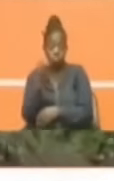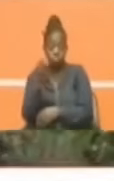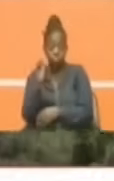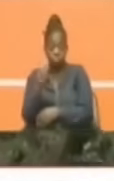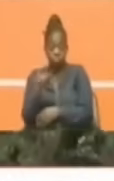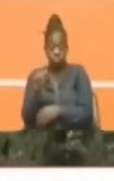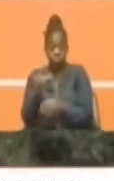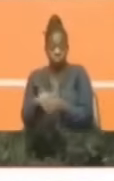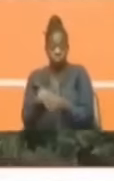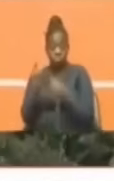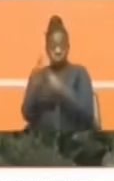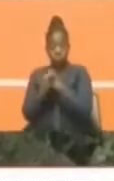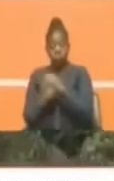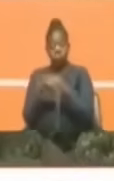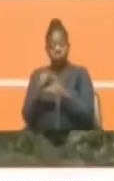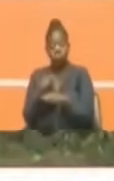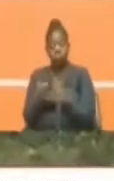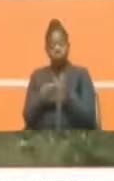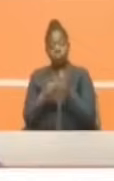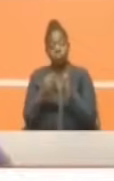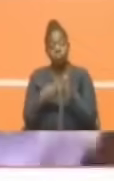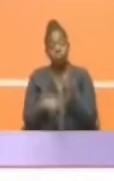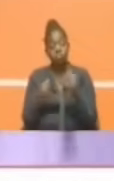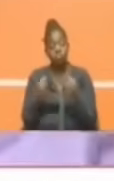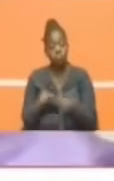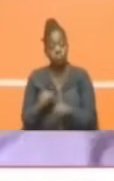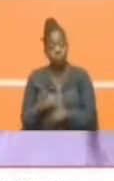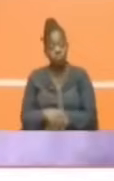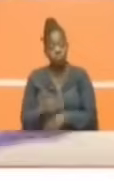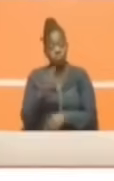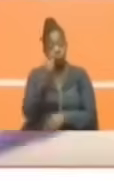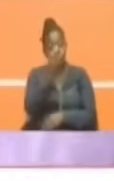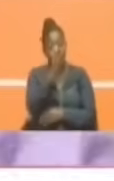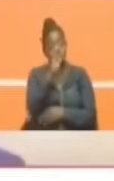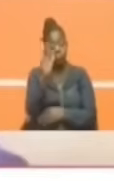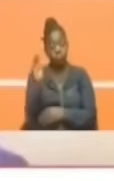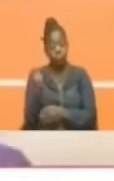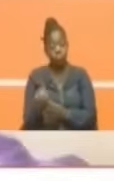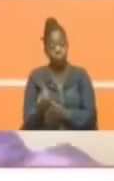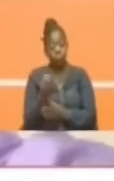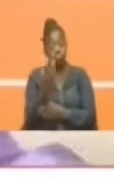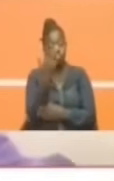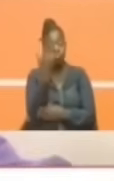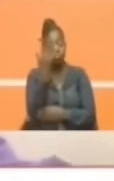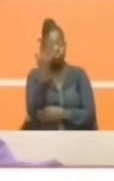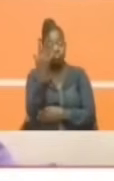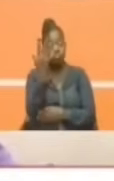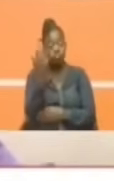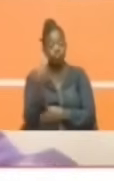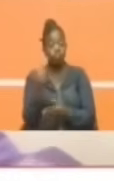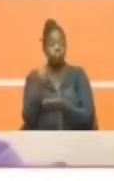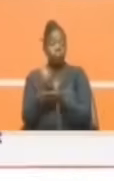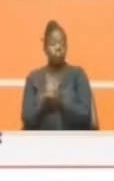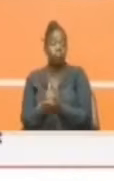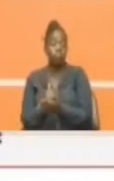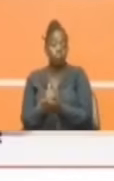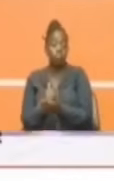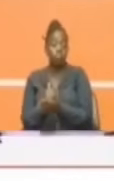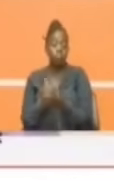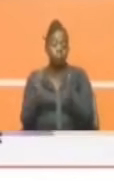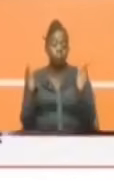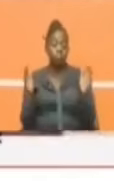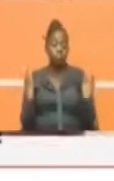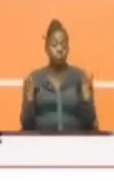e Kalangala alaze ekiyinza okukolebwa. Ng'omuti gumu wagusimba wali guyamba